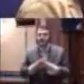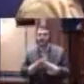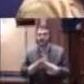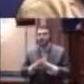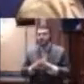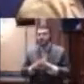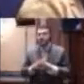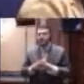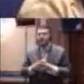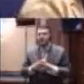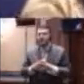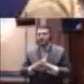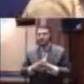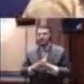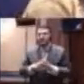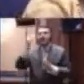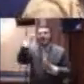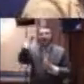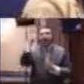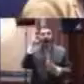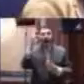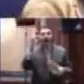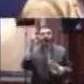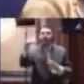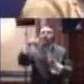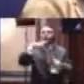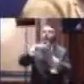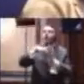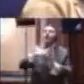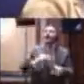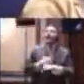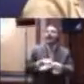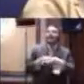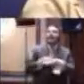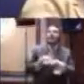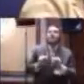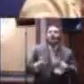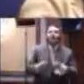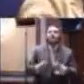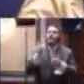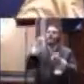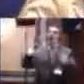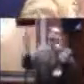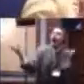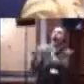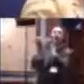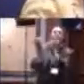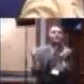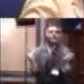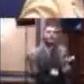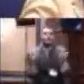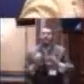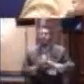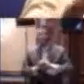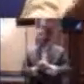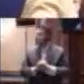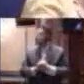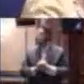determined that would inform the Constitution, there was an advert